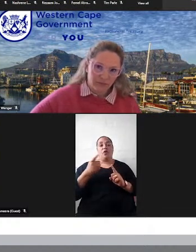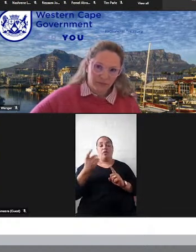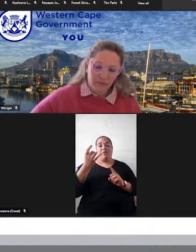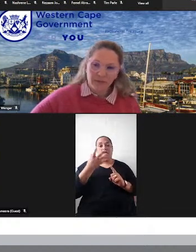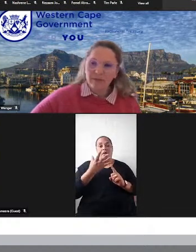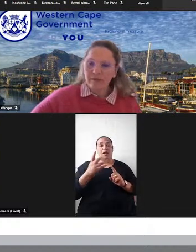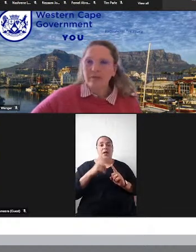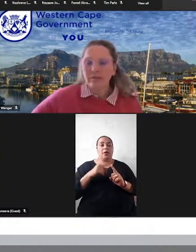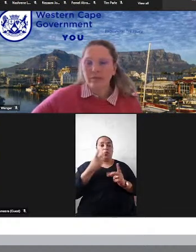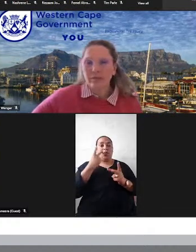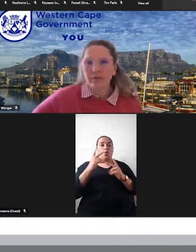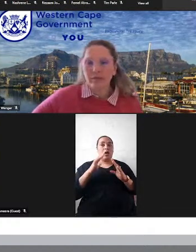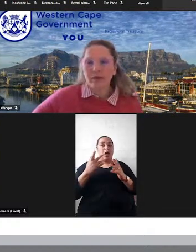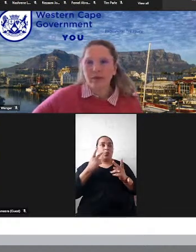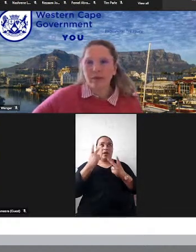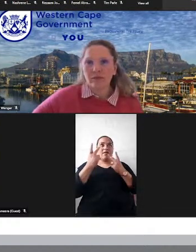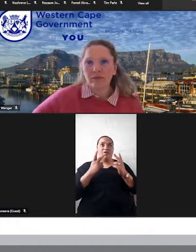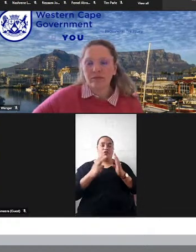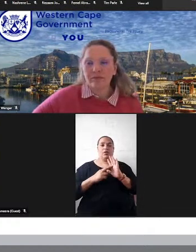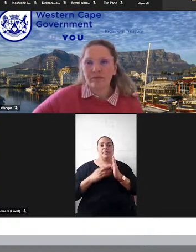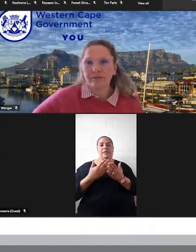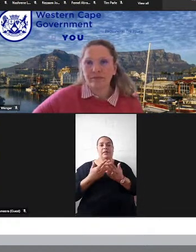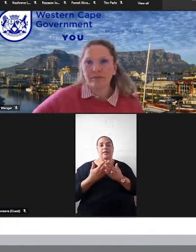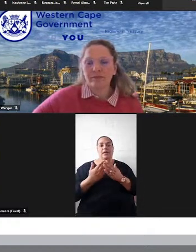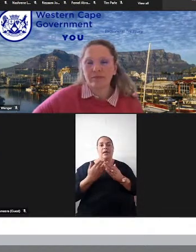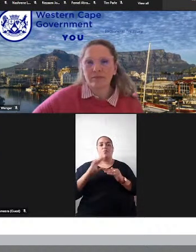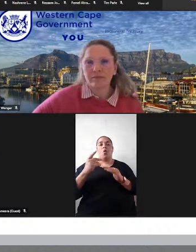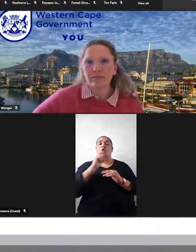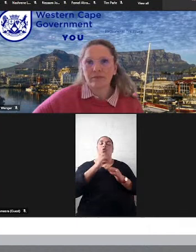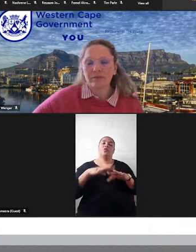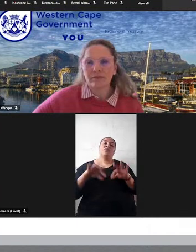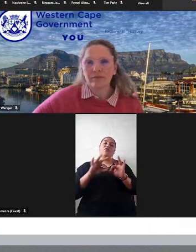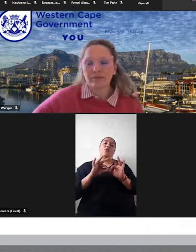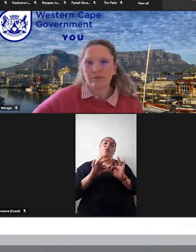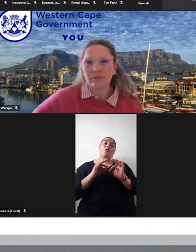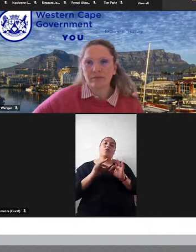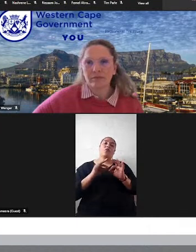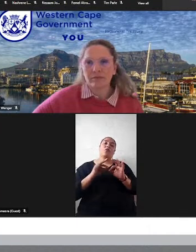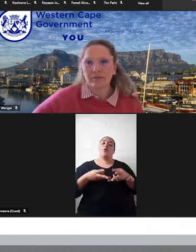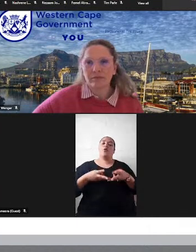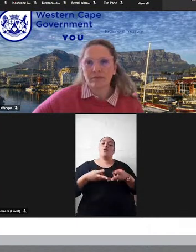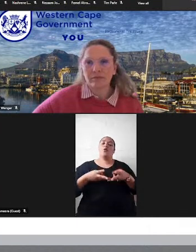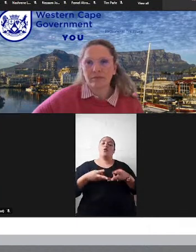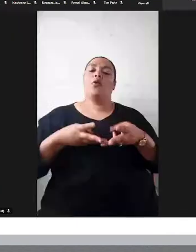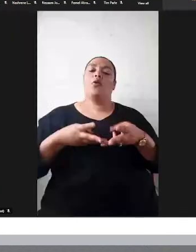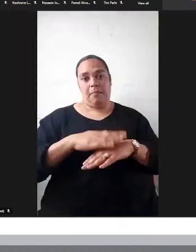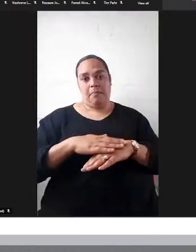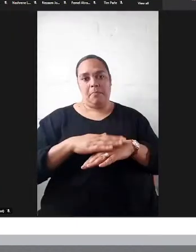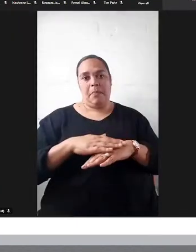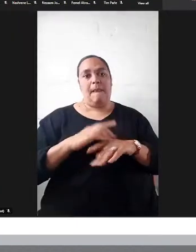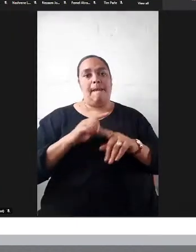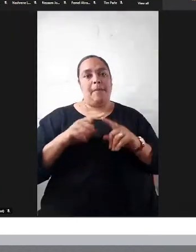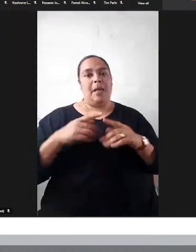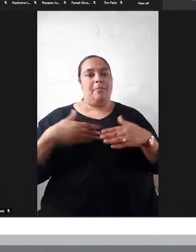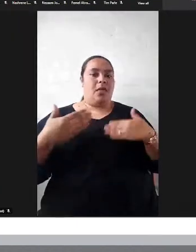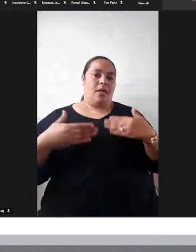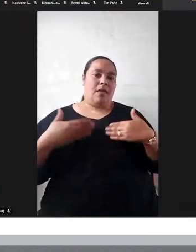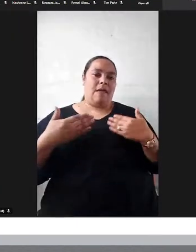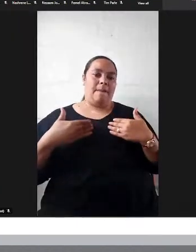how we can visually represent that much in a much more useful format next time. Very, very happy to have